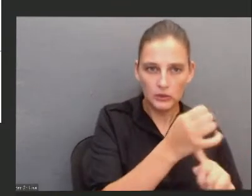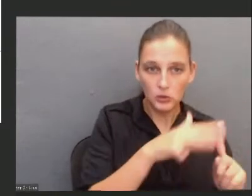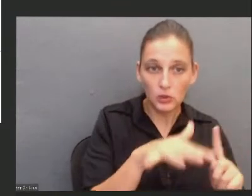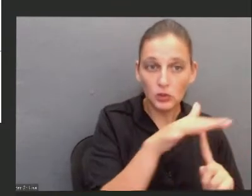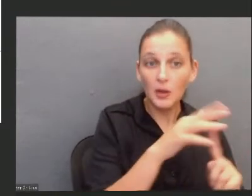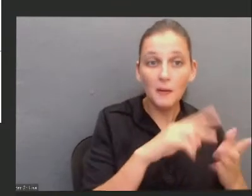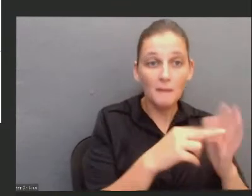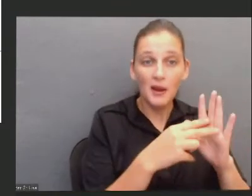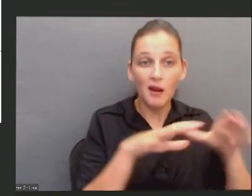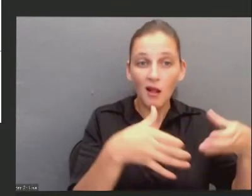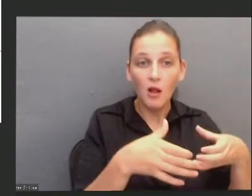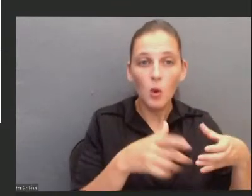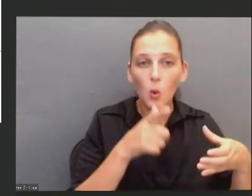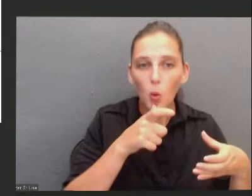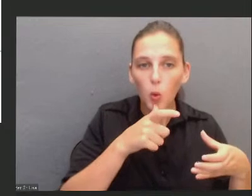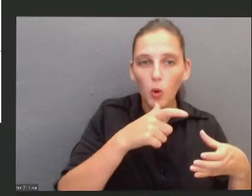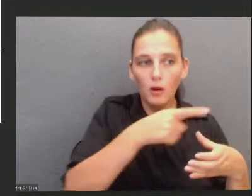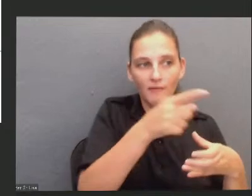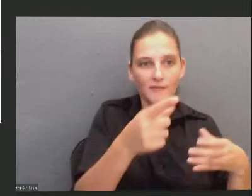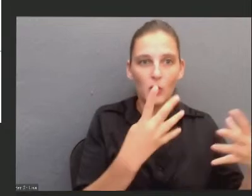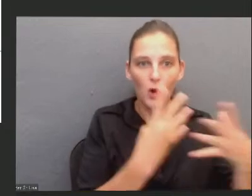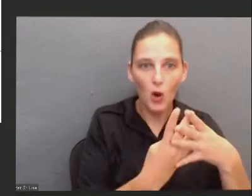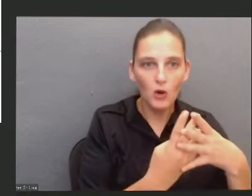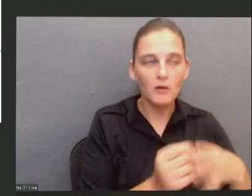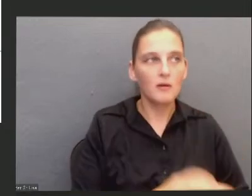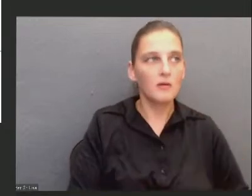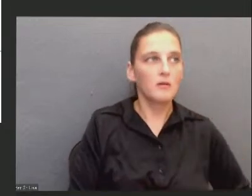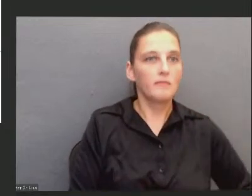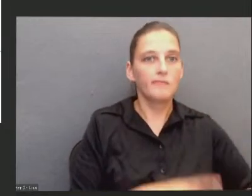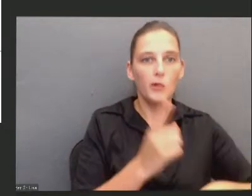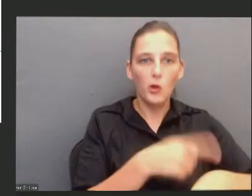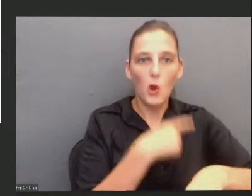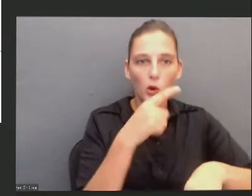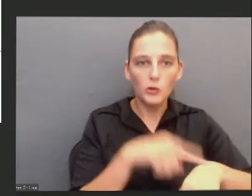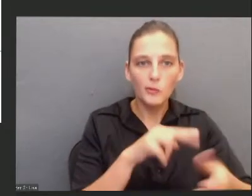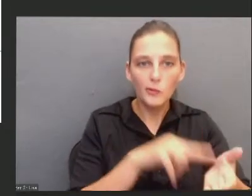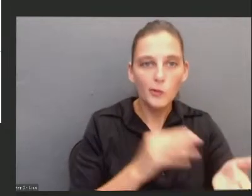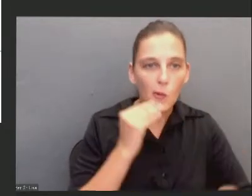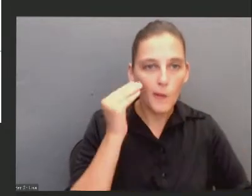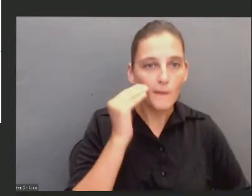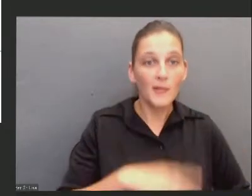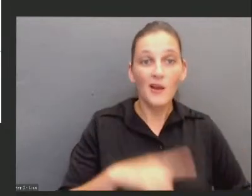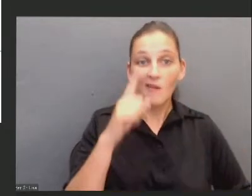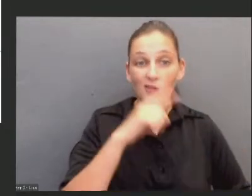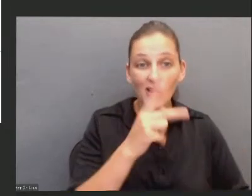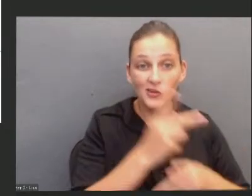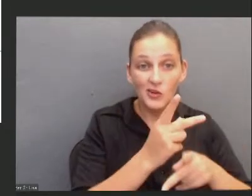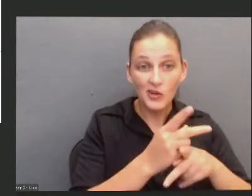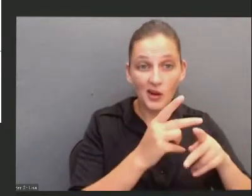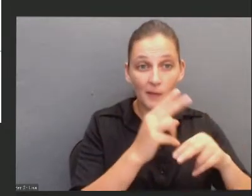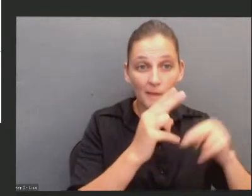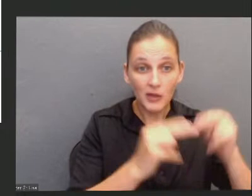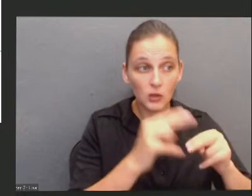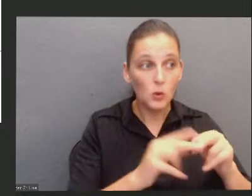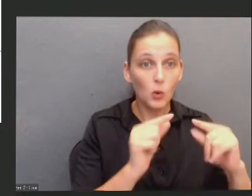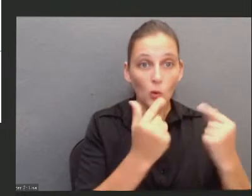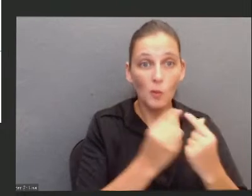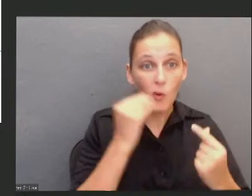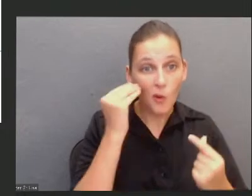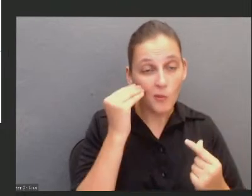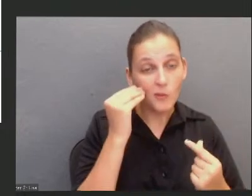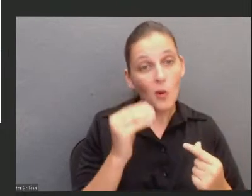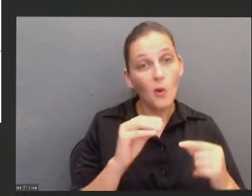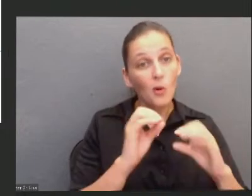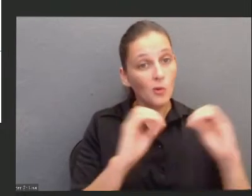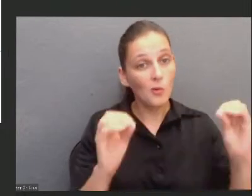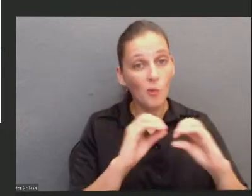settings, those long-term care facilities, foster care facilities, group homes, as well as homeless shelters, and specifically interventions